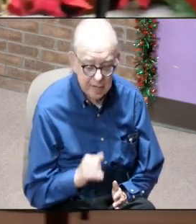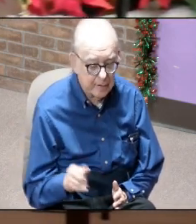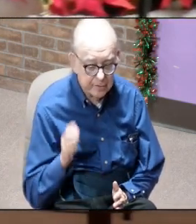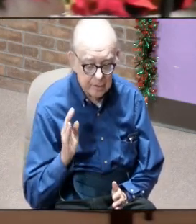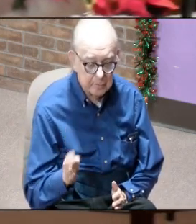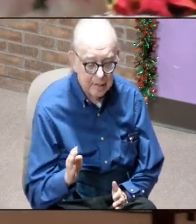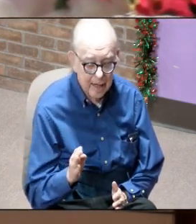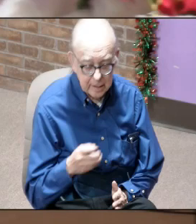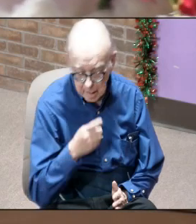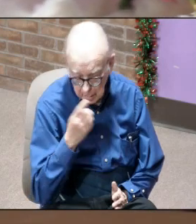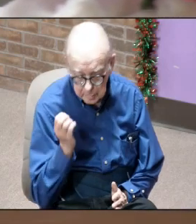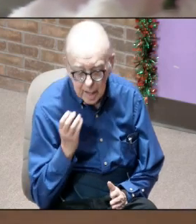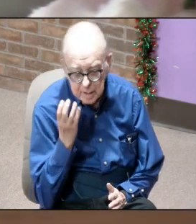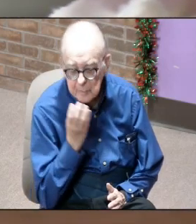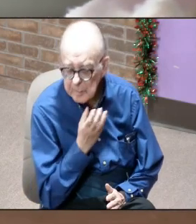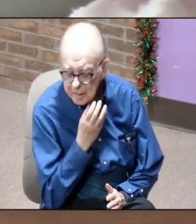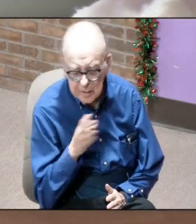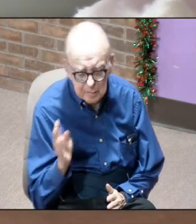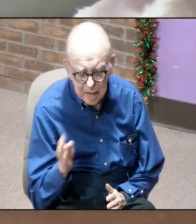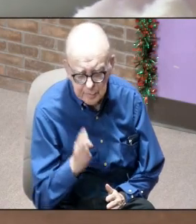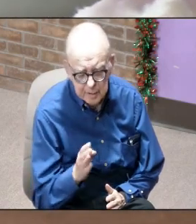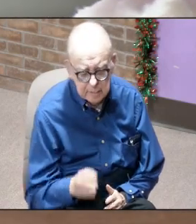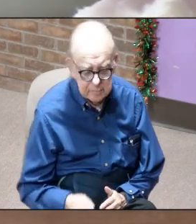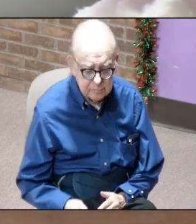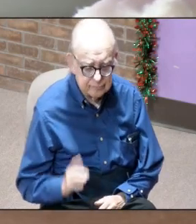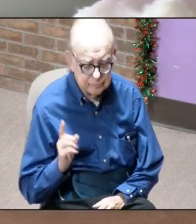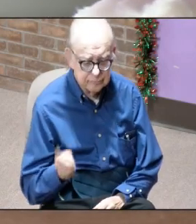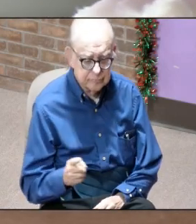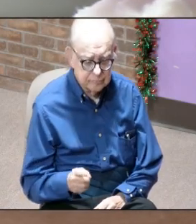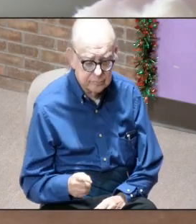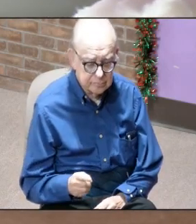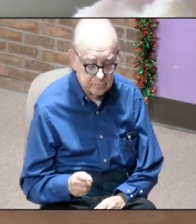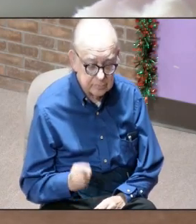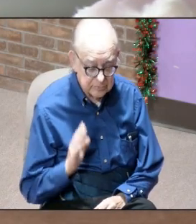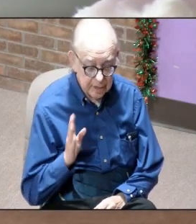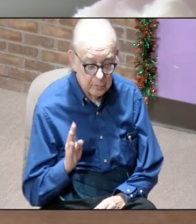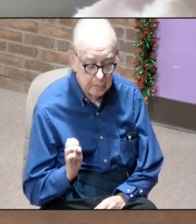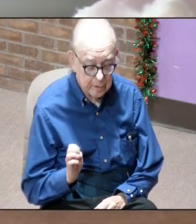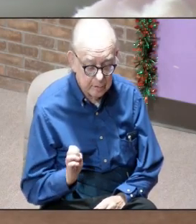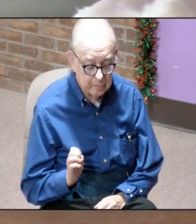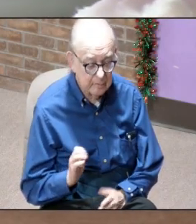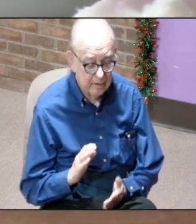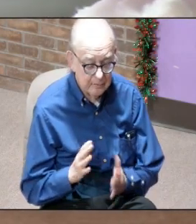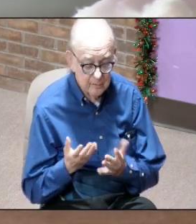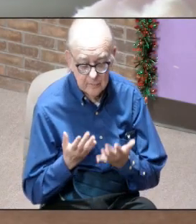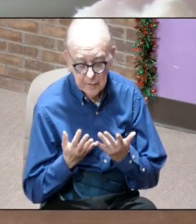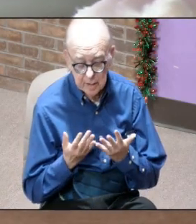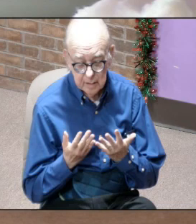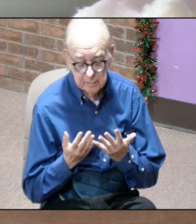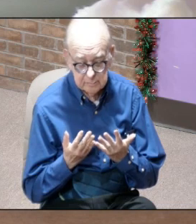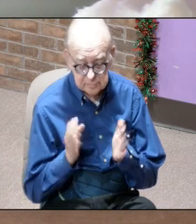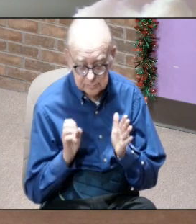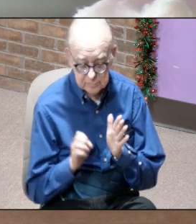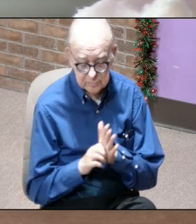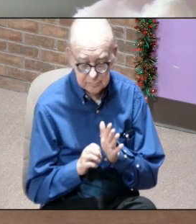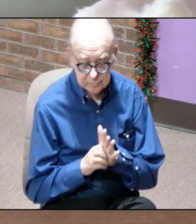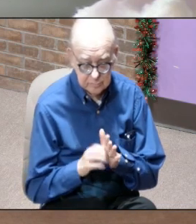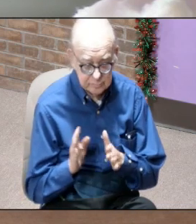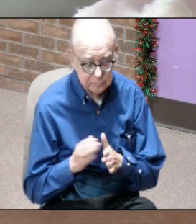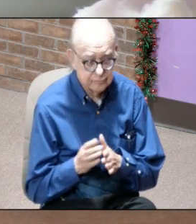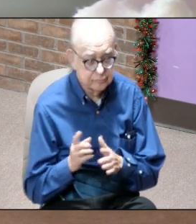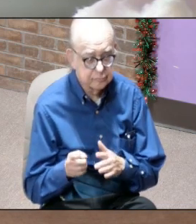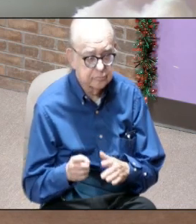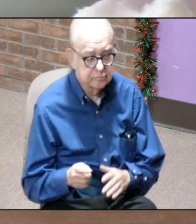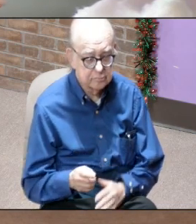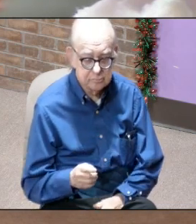That what he will do is he'll be friendly. For instance, let me just share with